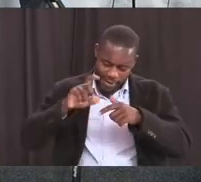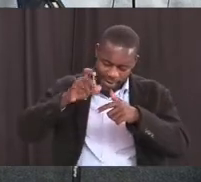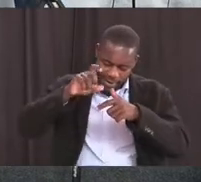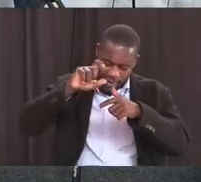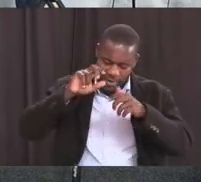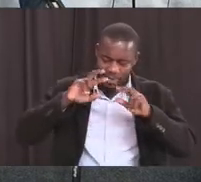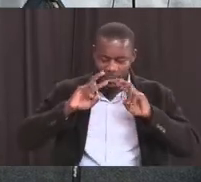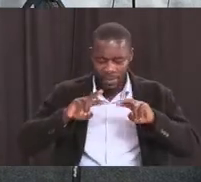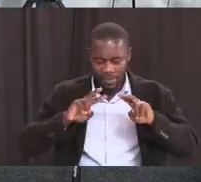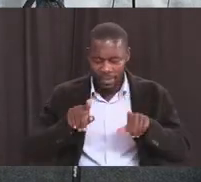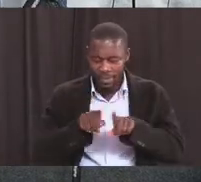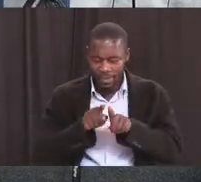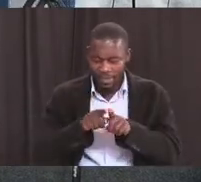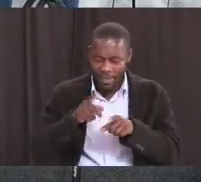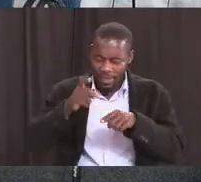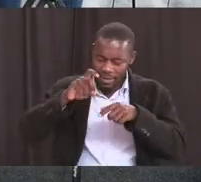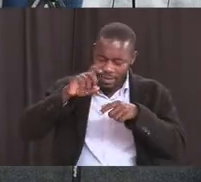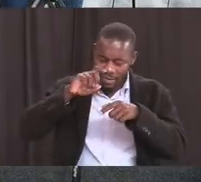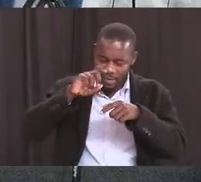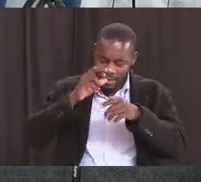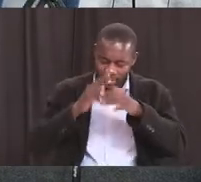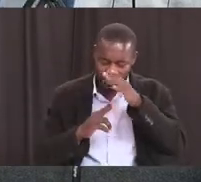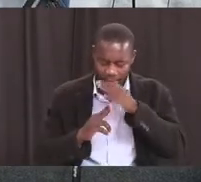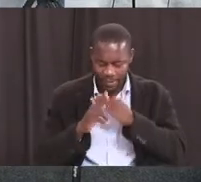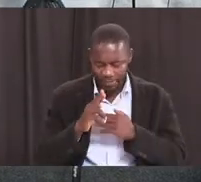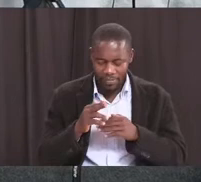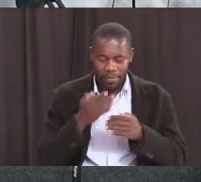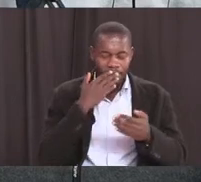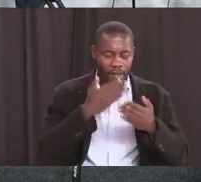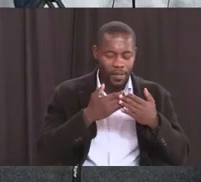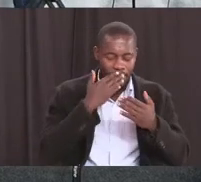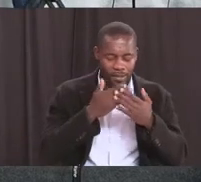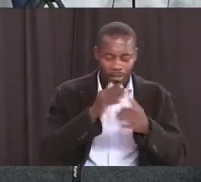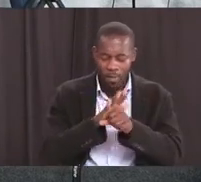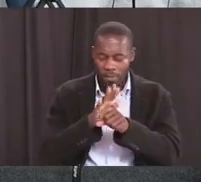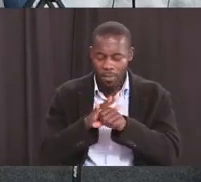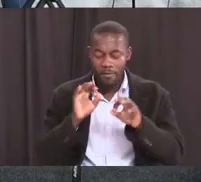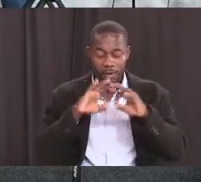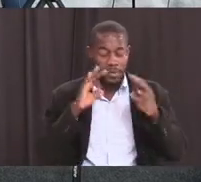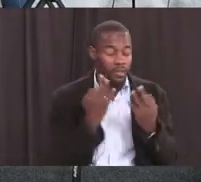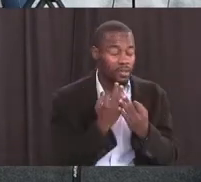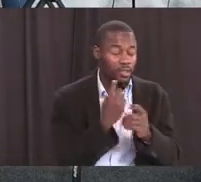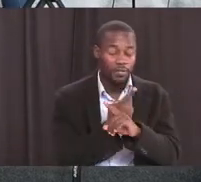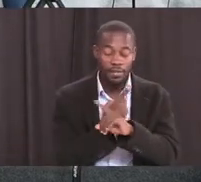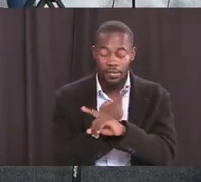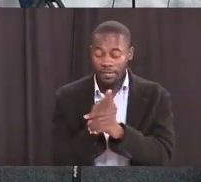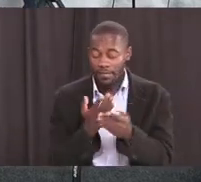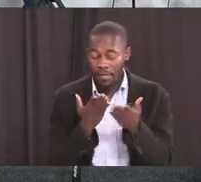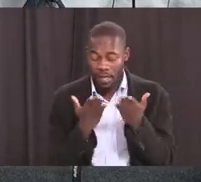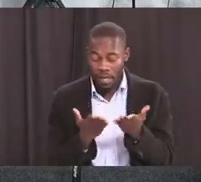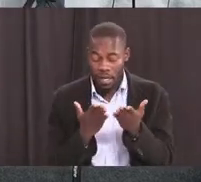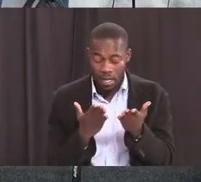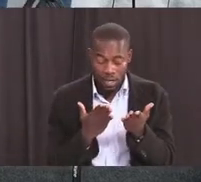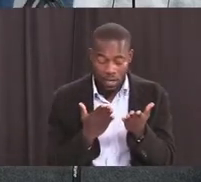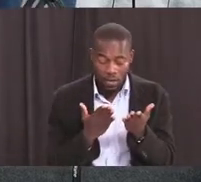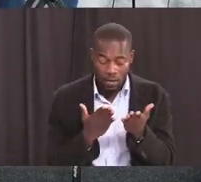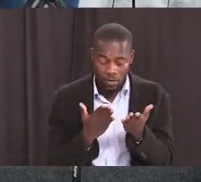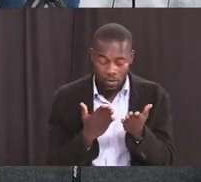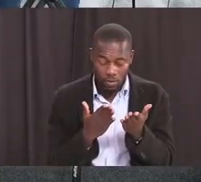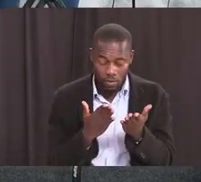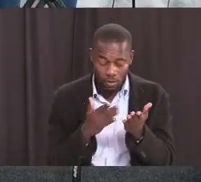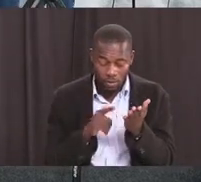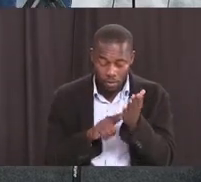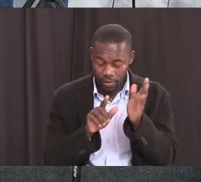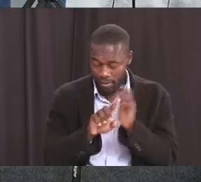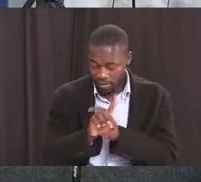are taught of you, Lord. We thank you, Lord, for the families represented here. Keep on showing yourself strong on our behalf. Keep